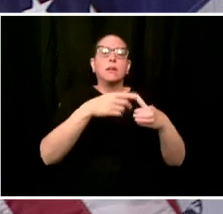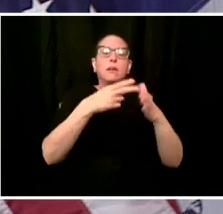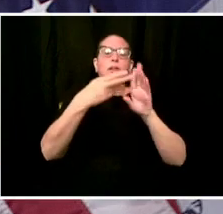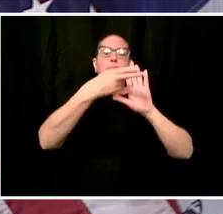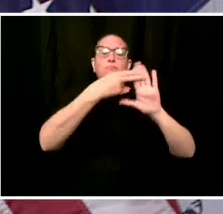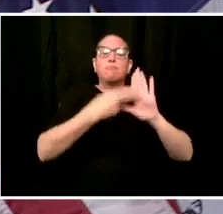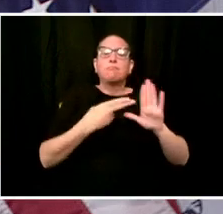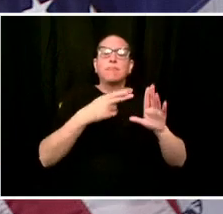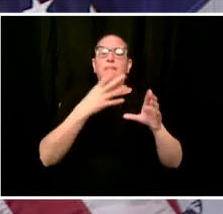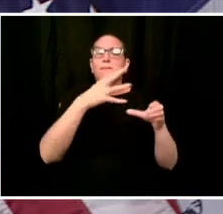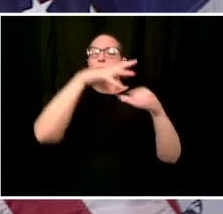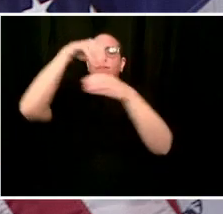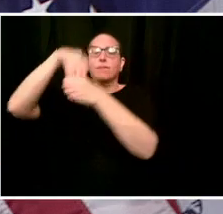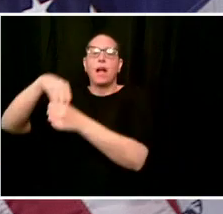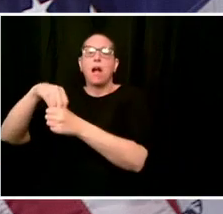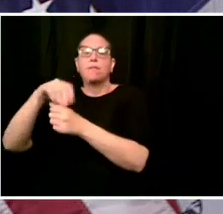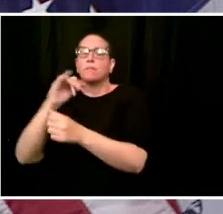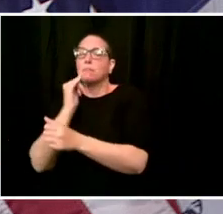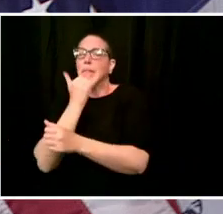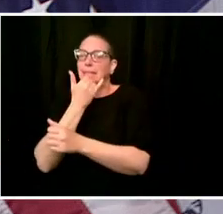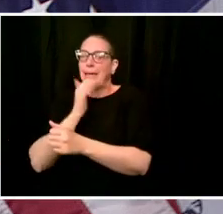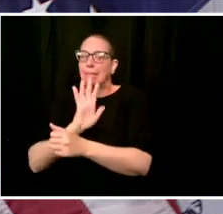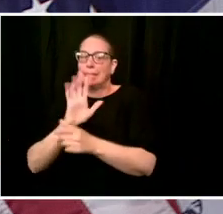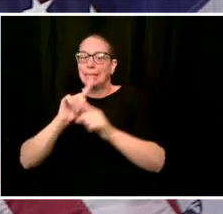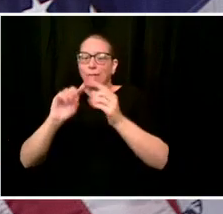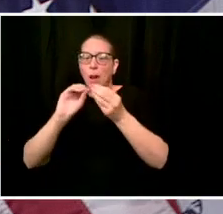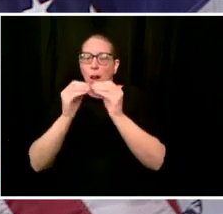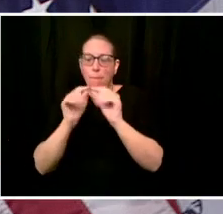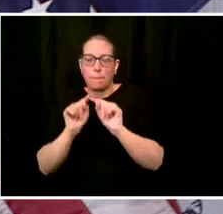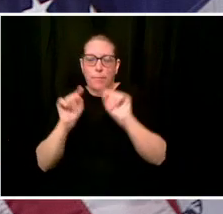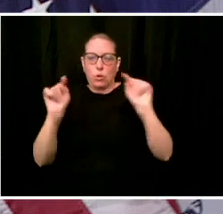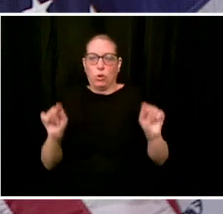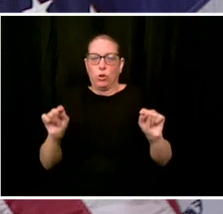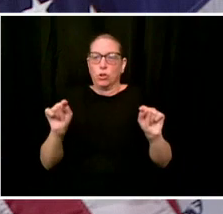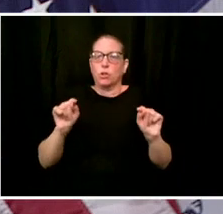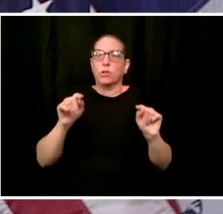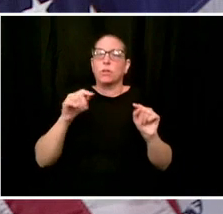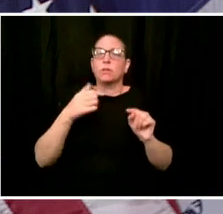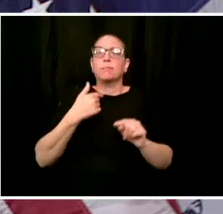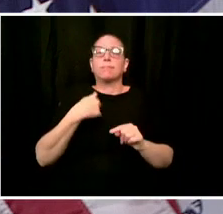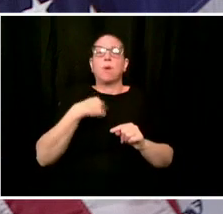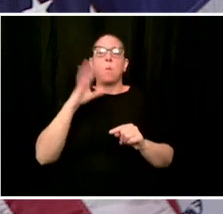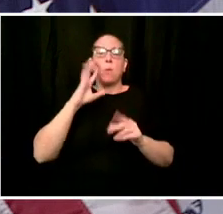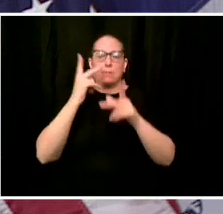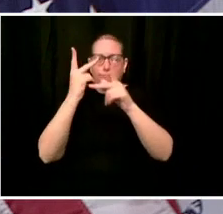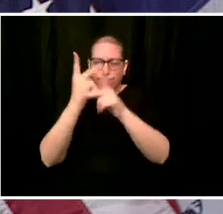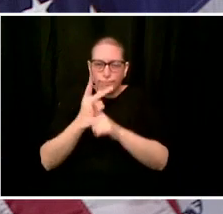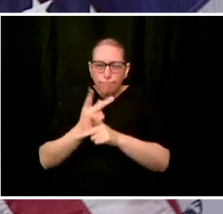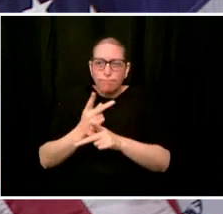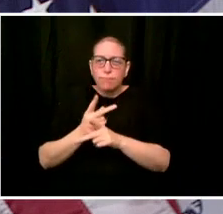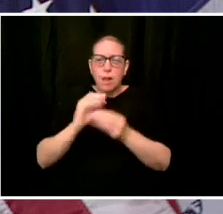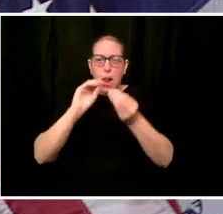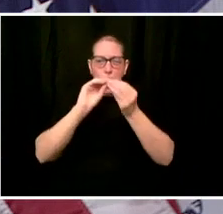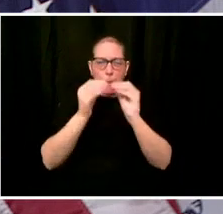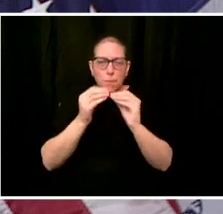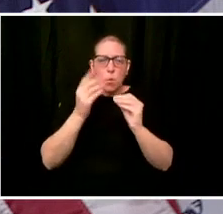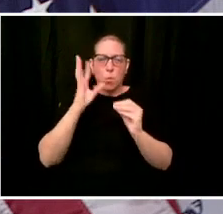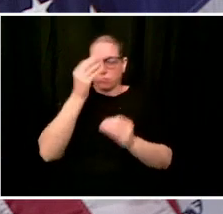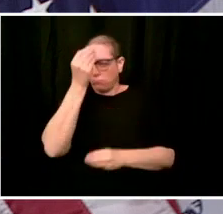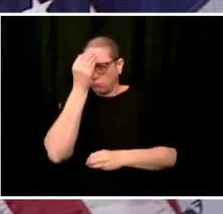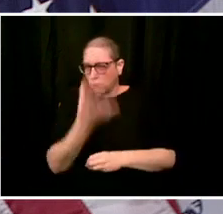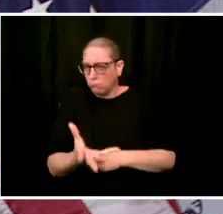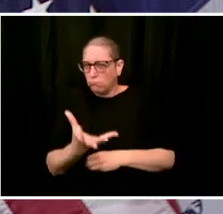specific delta that you're talking about here, the difference of the numbers, and speak to it. But Jeff, very clearly, under either